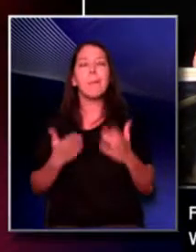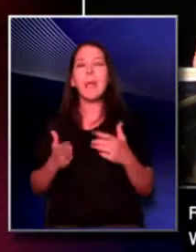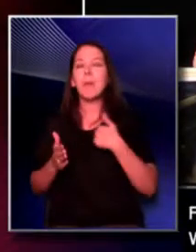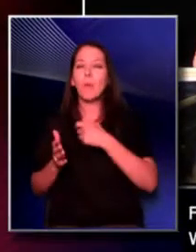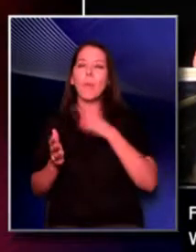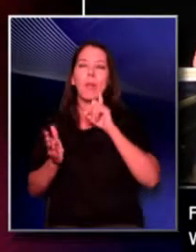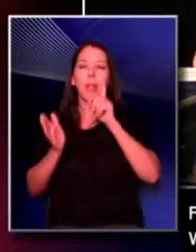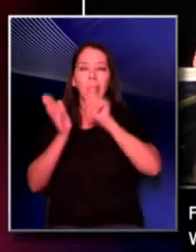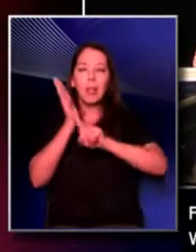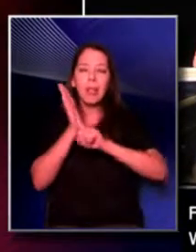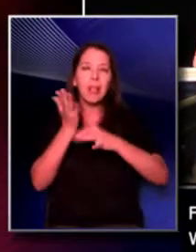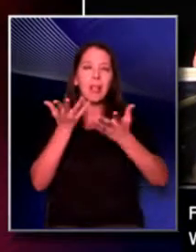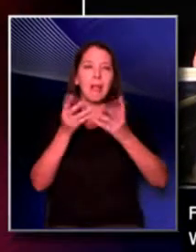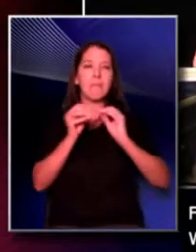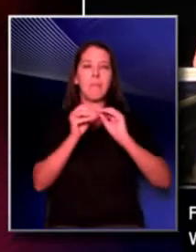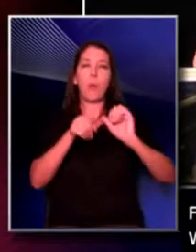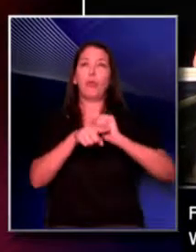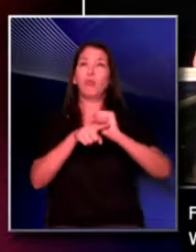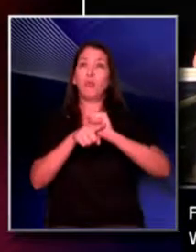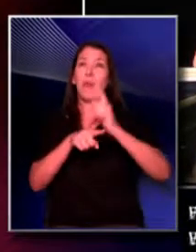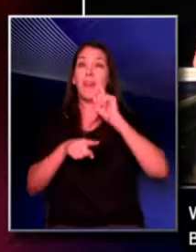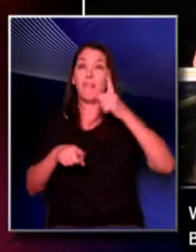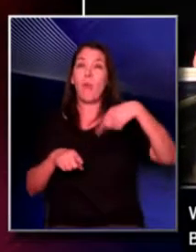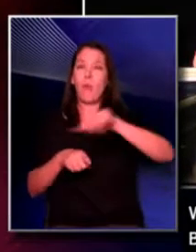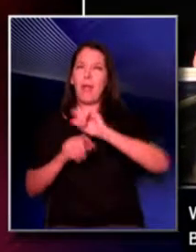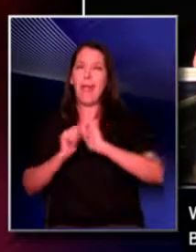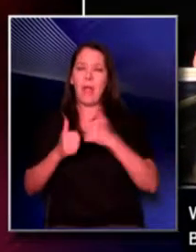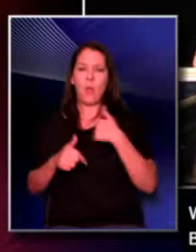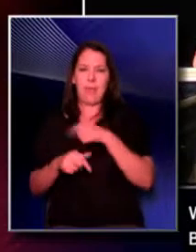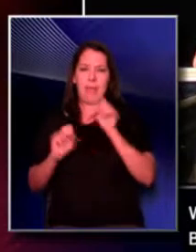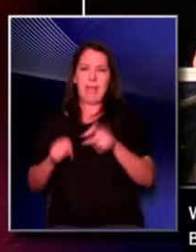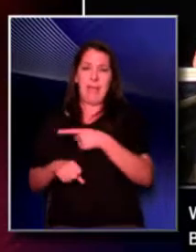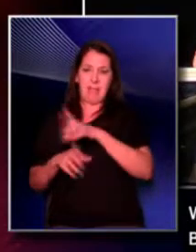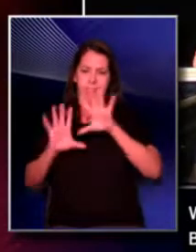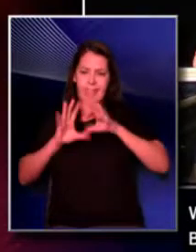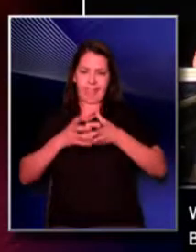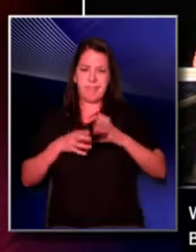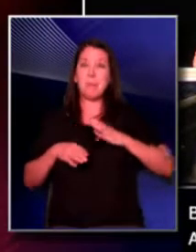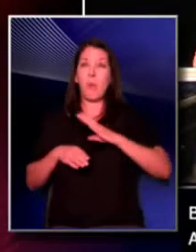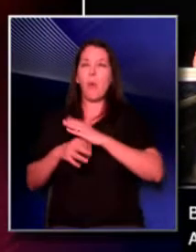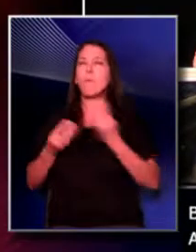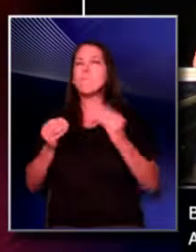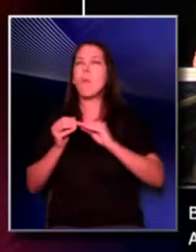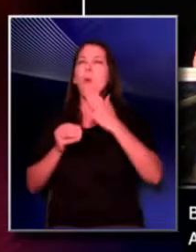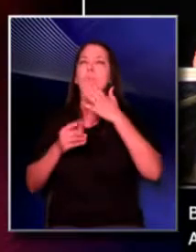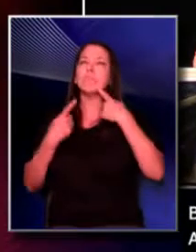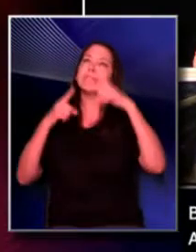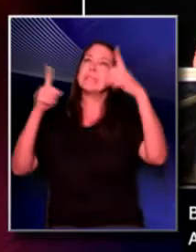board members on how we might go about making this board a more effective entity.